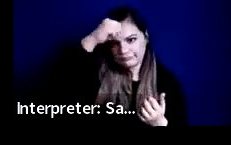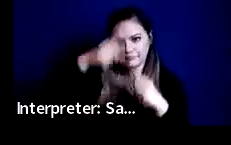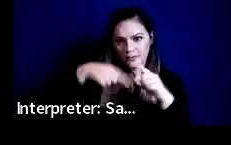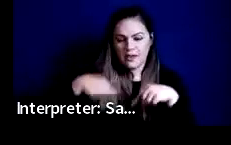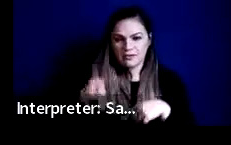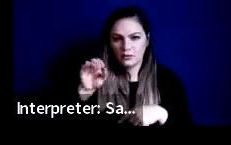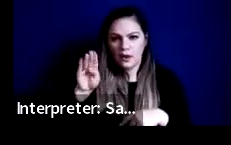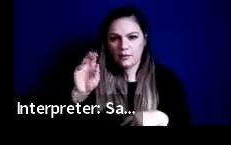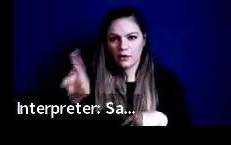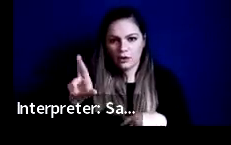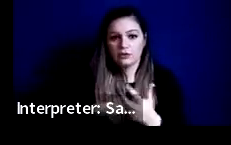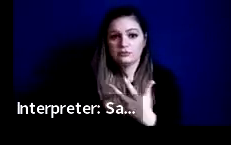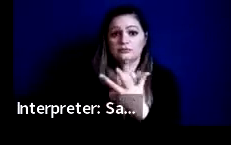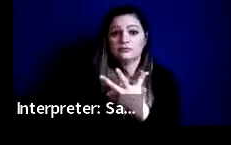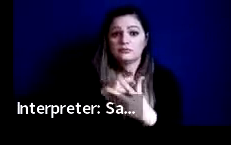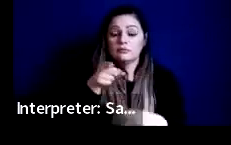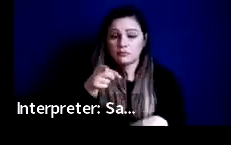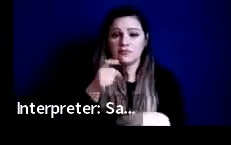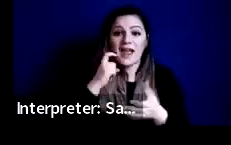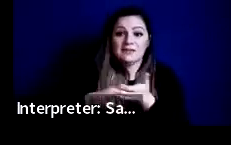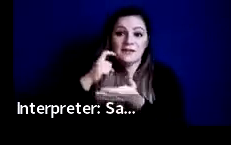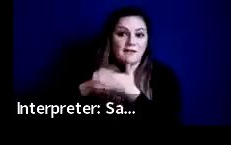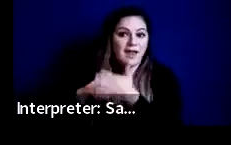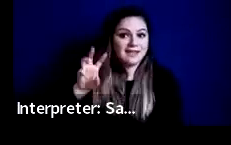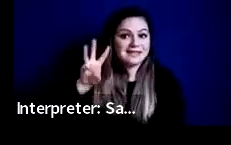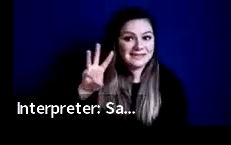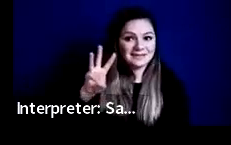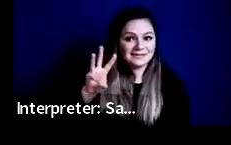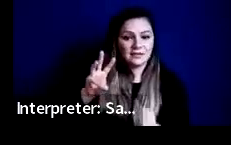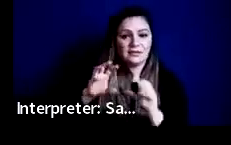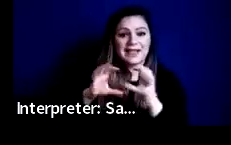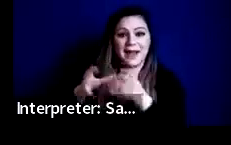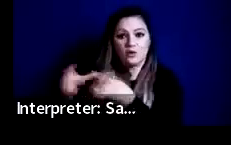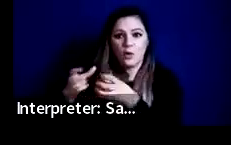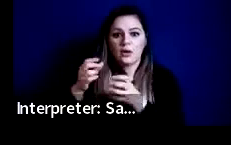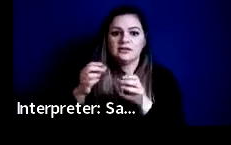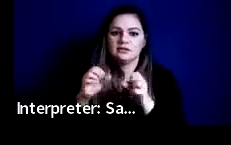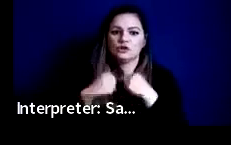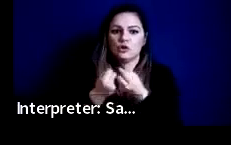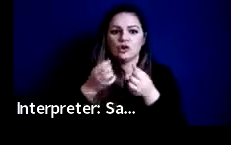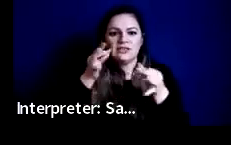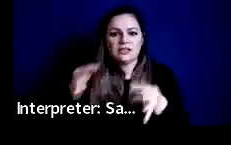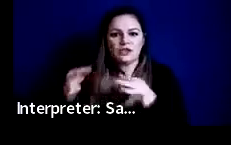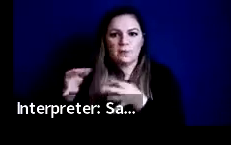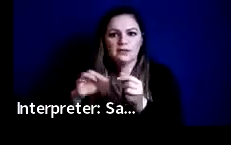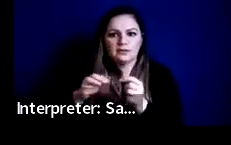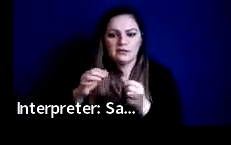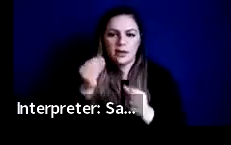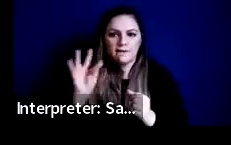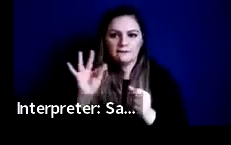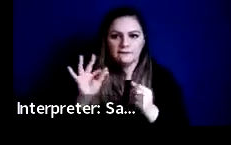or identify the 6 categories of social determinants of health. Some people say there's,